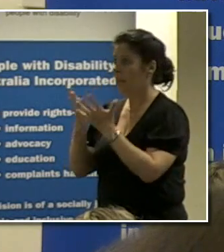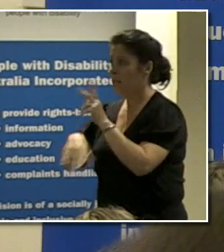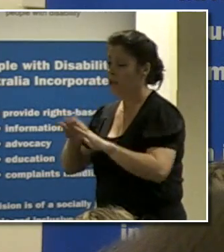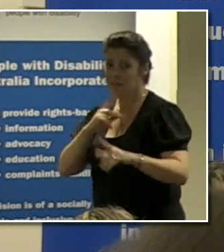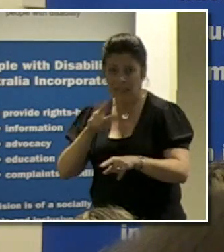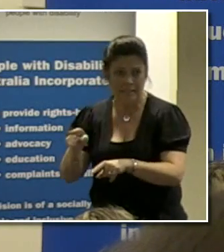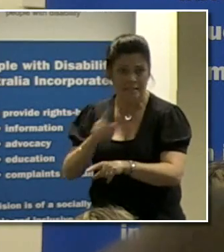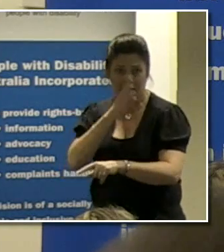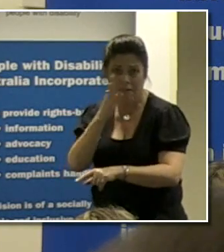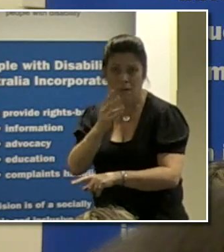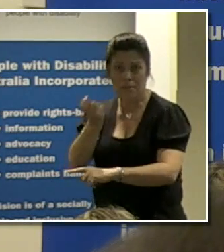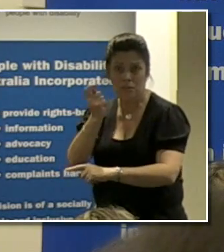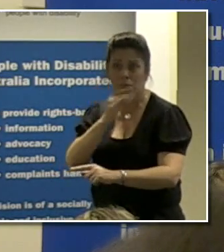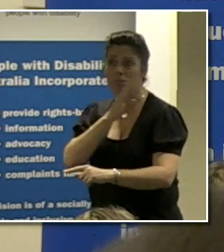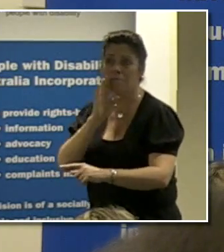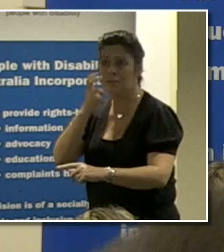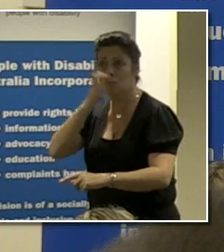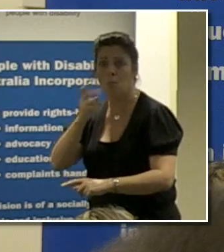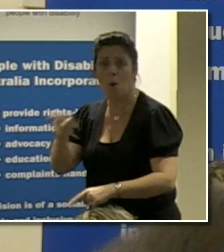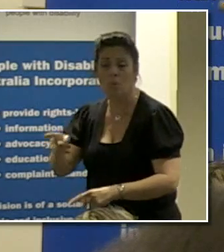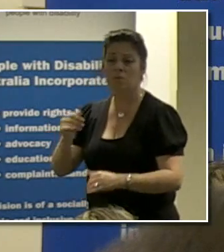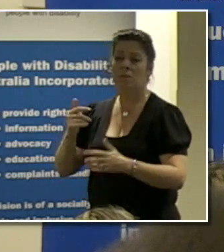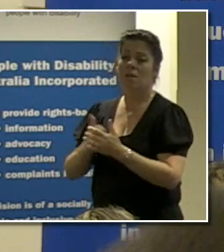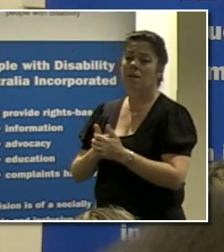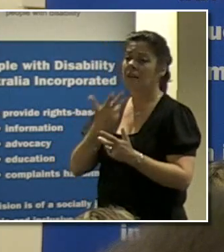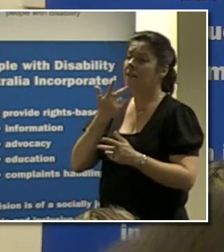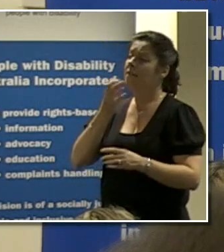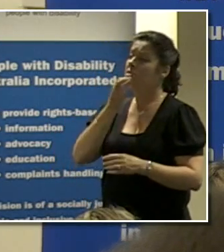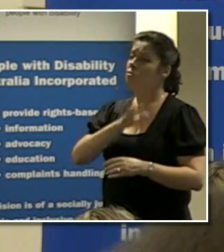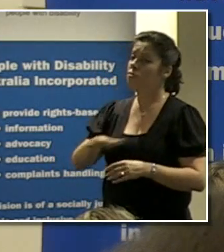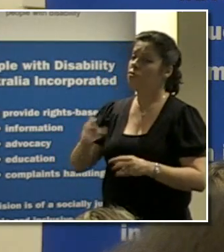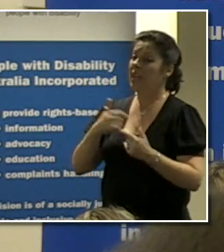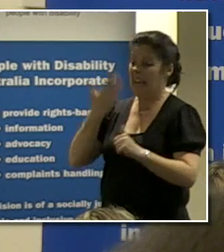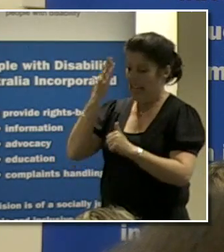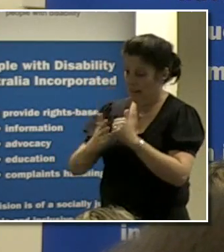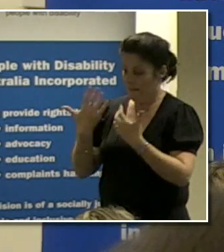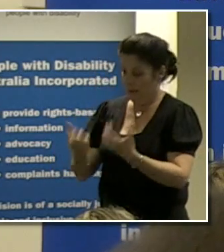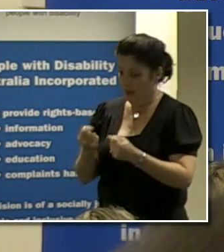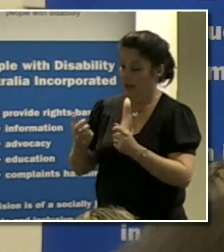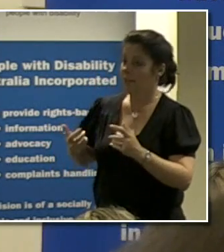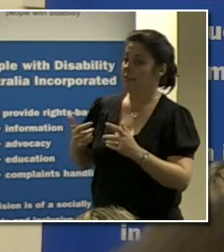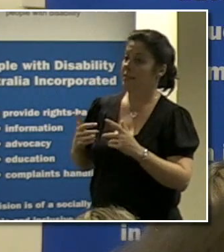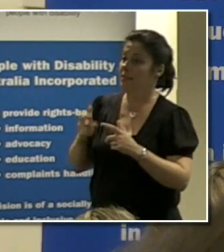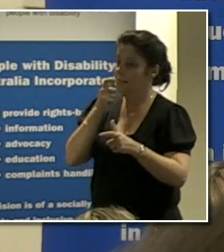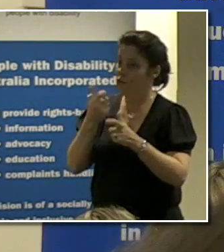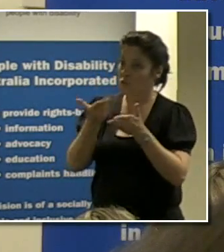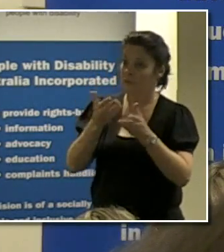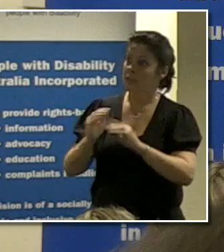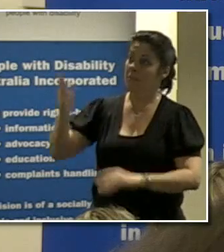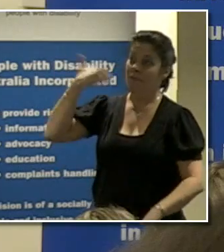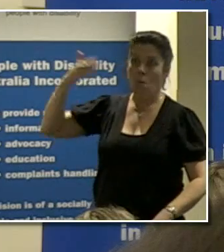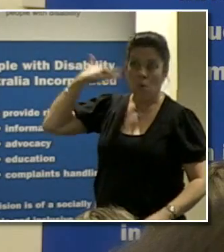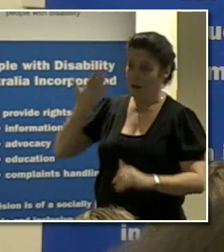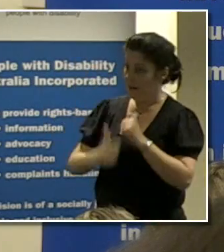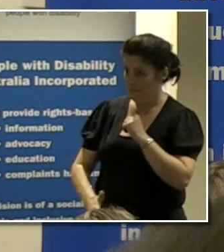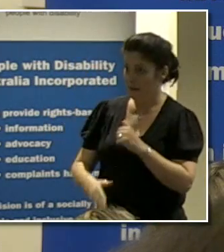to get the level of care that especially if the children have never accessed services before.